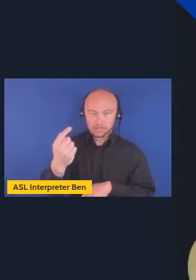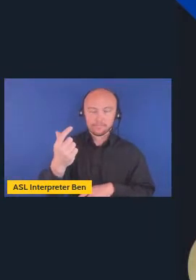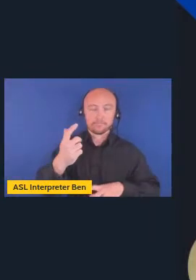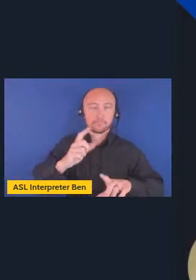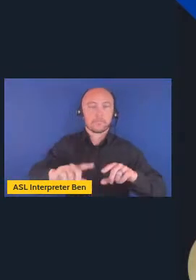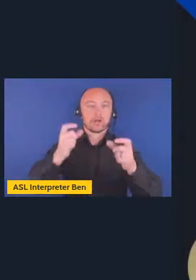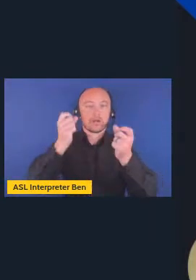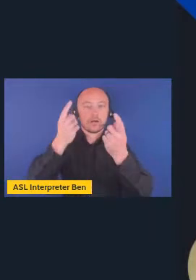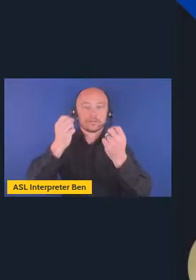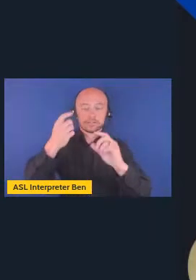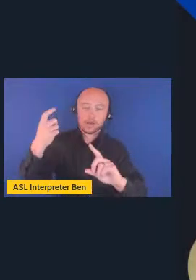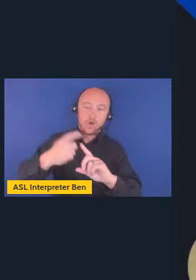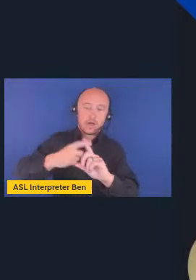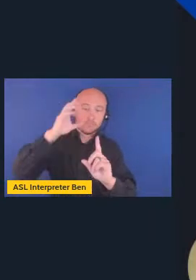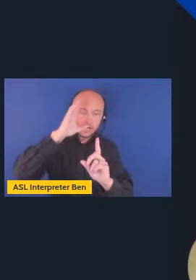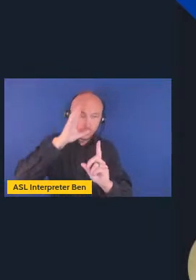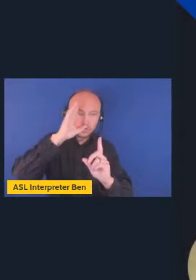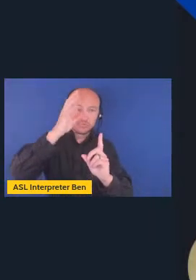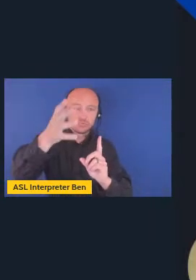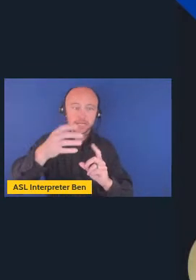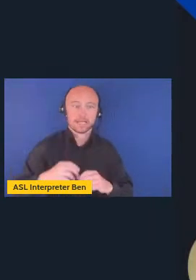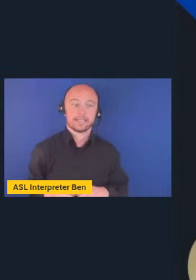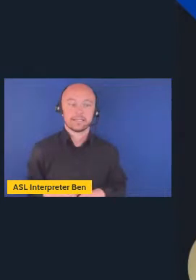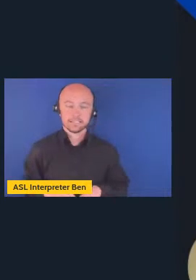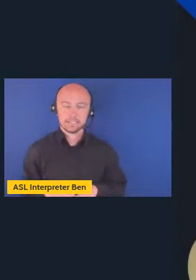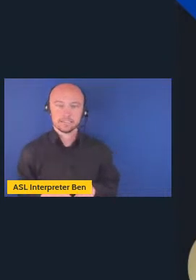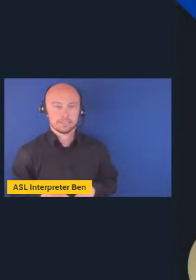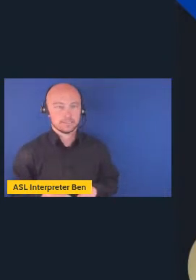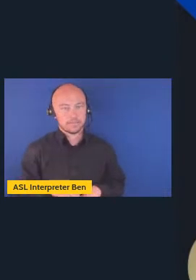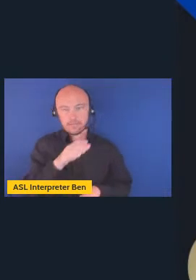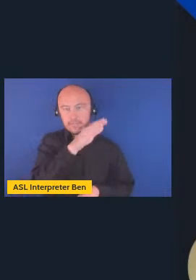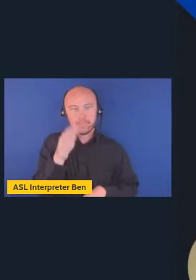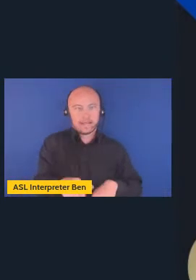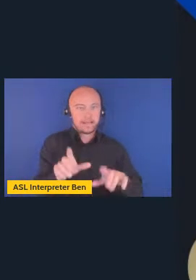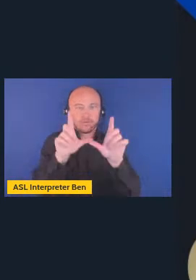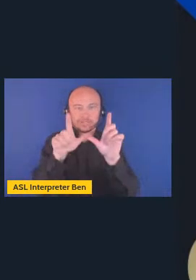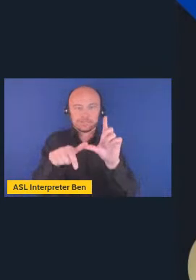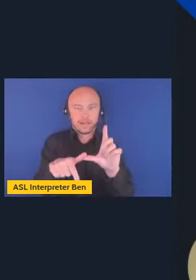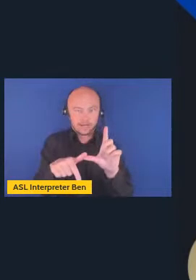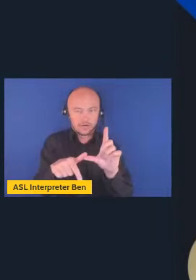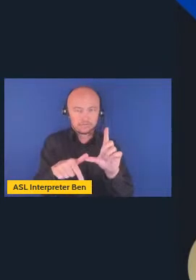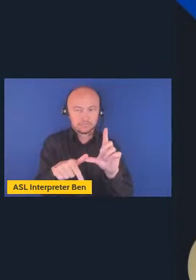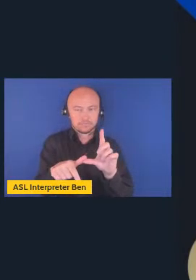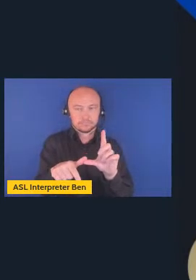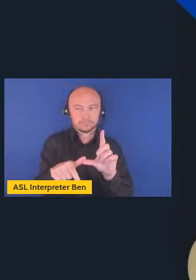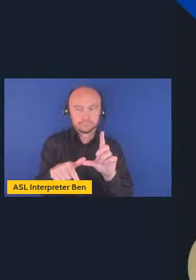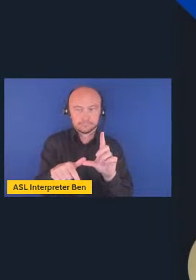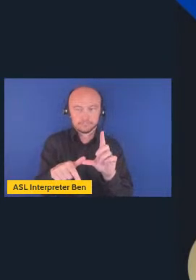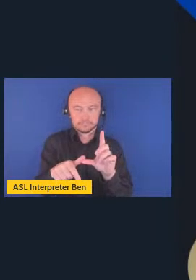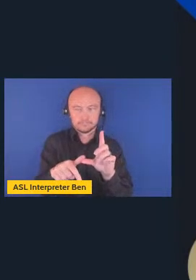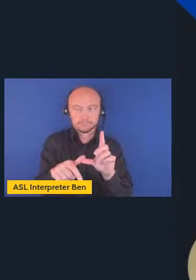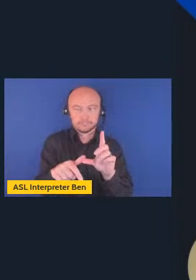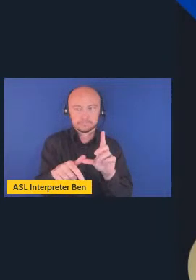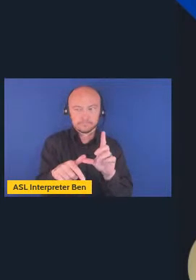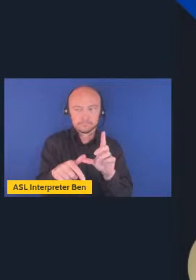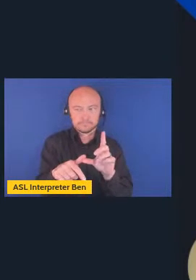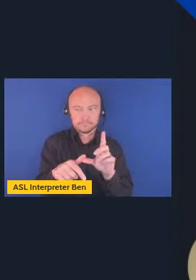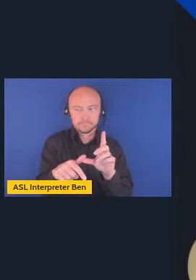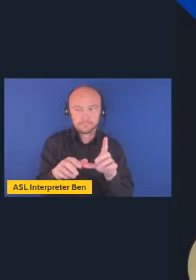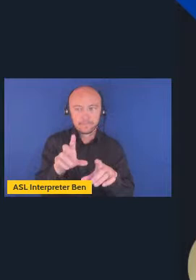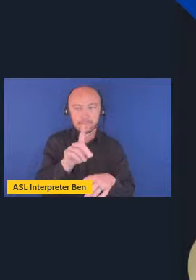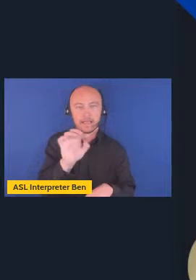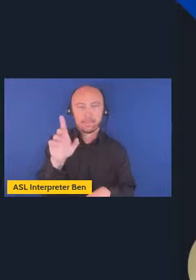they're automatically created, they never expire, and so they use default settings.